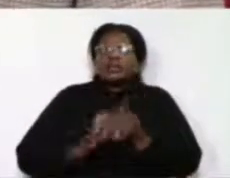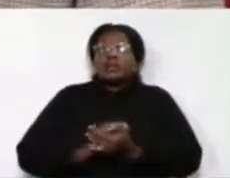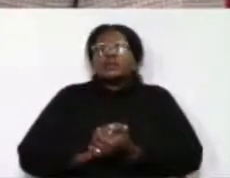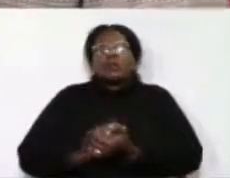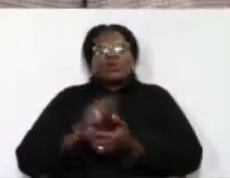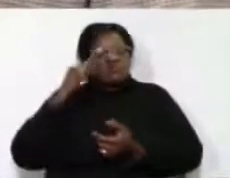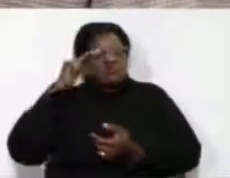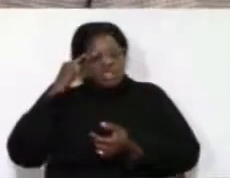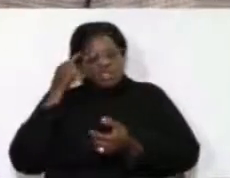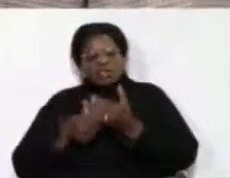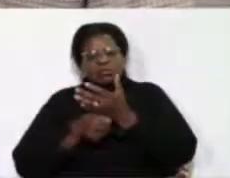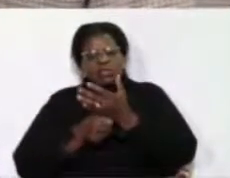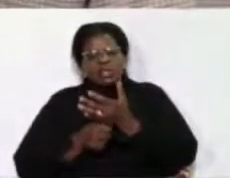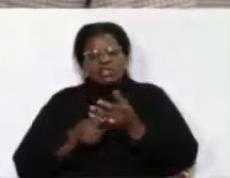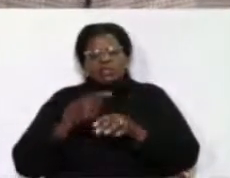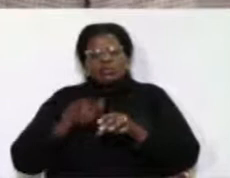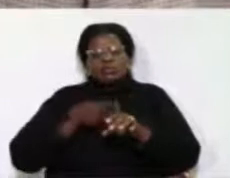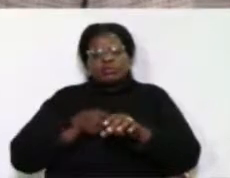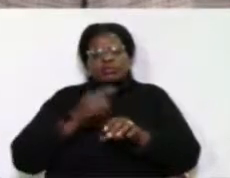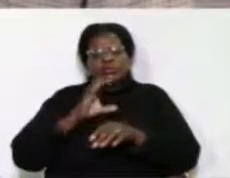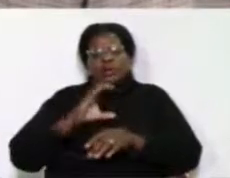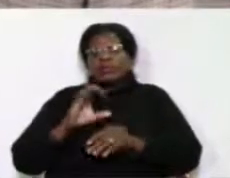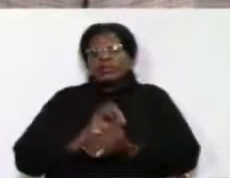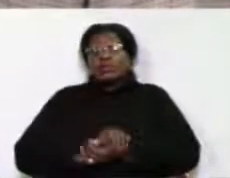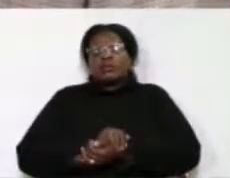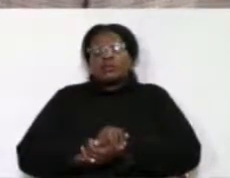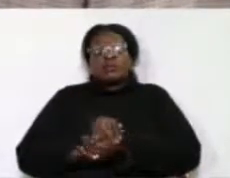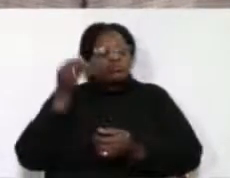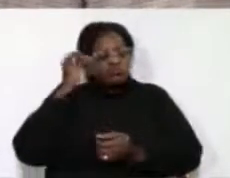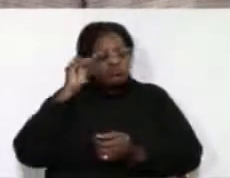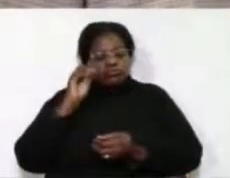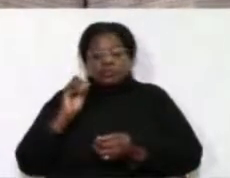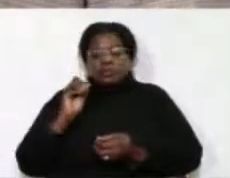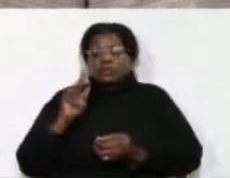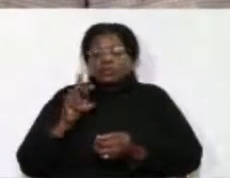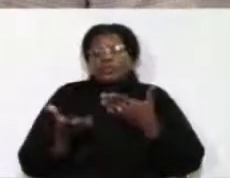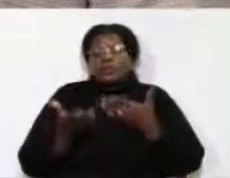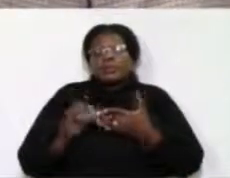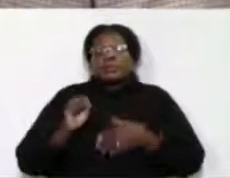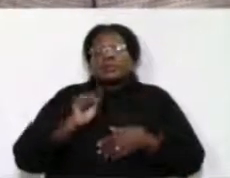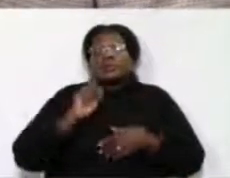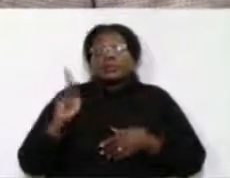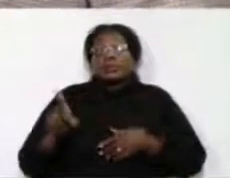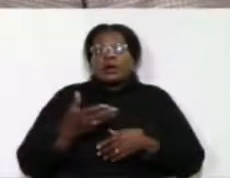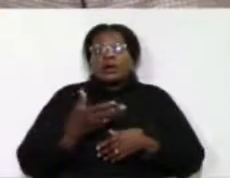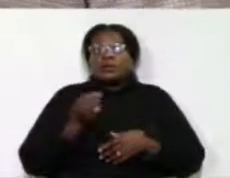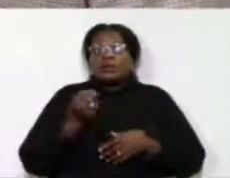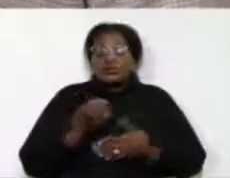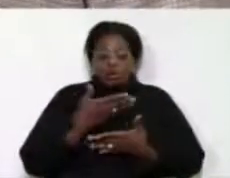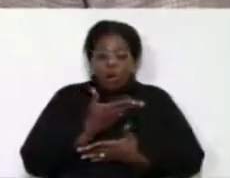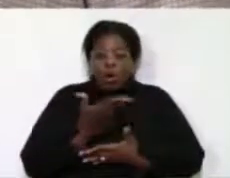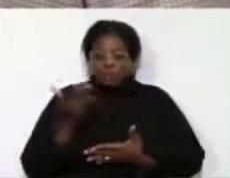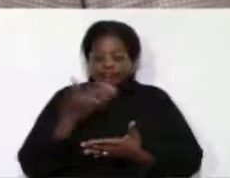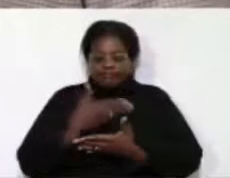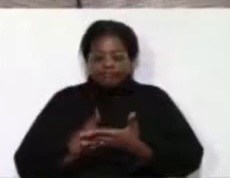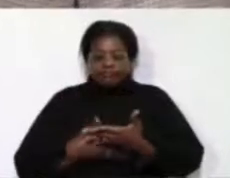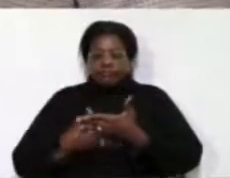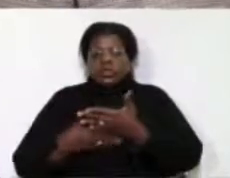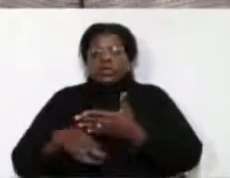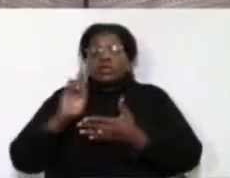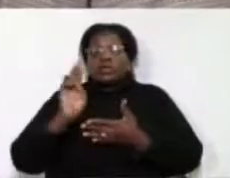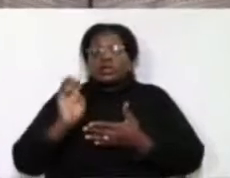tax on a monthly basis. You won't know it yet. Maybe by September, when you put your returns in, and then your accountant has said you probably